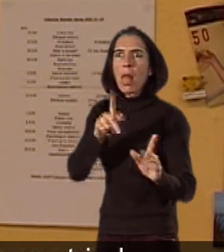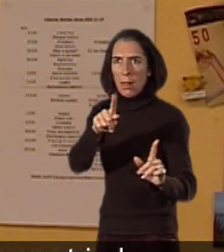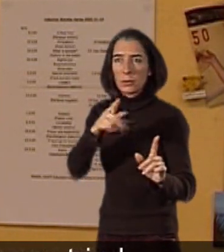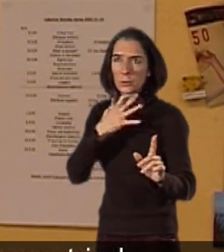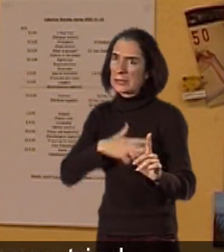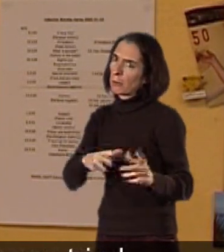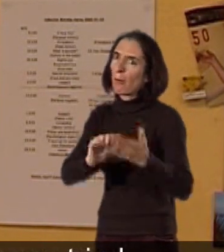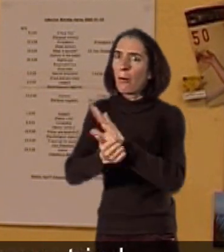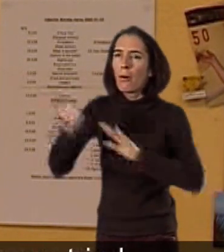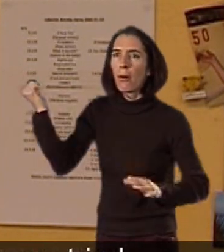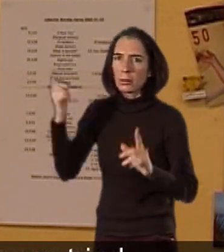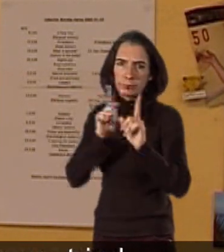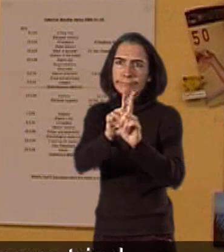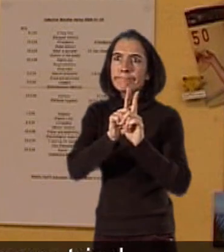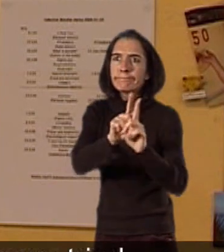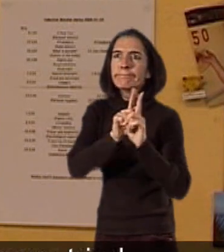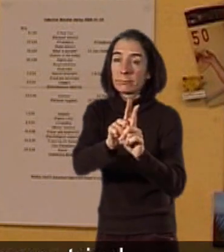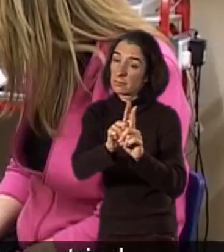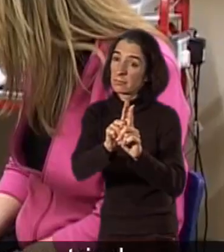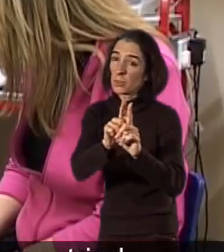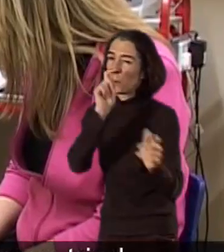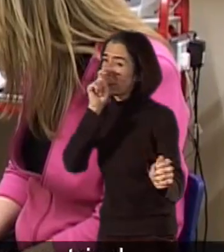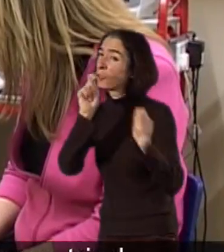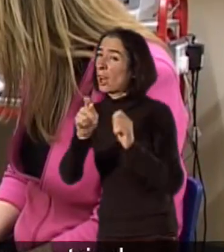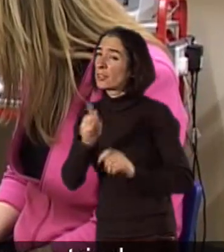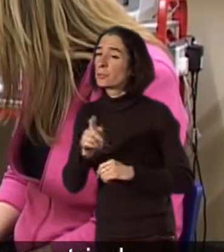trained personnel. So we tried to turn that round.